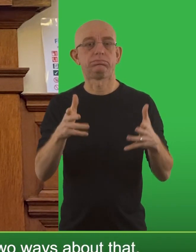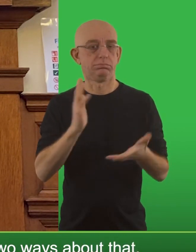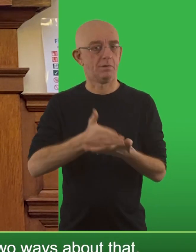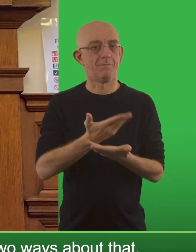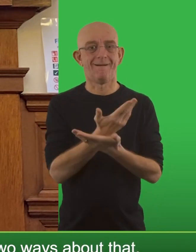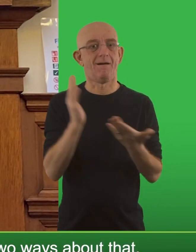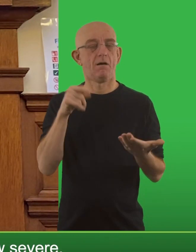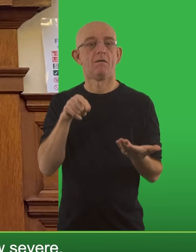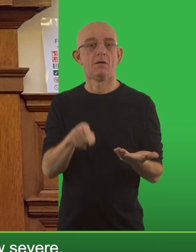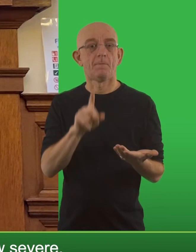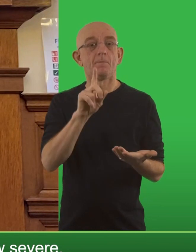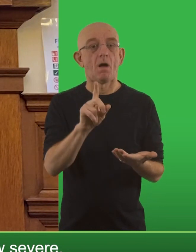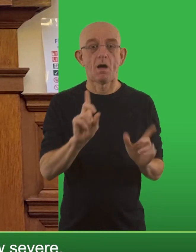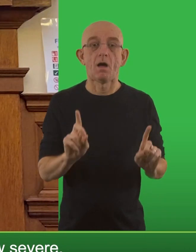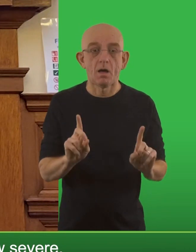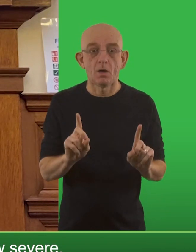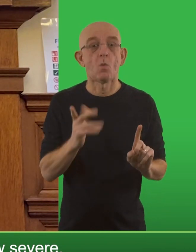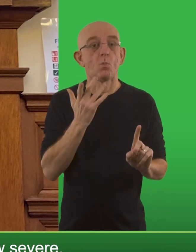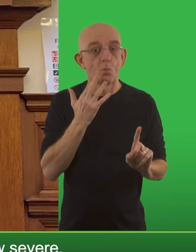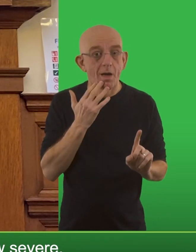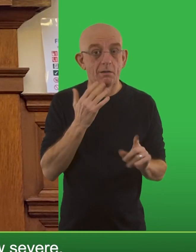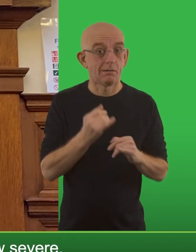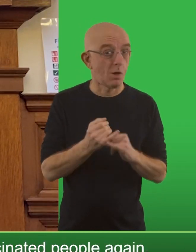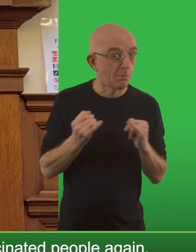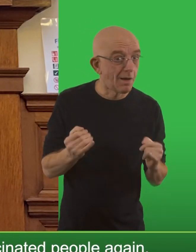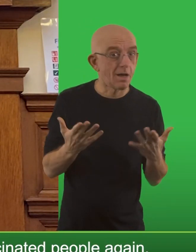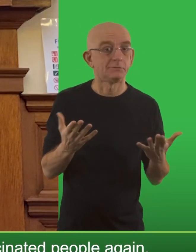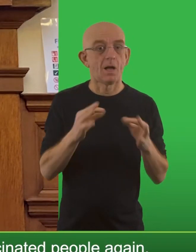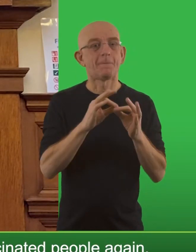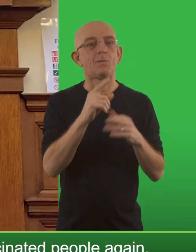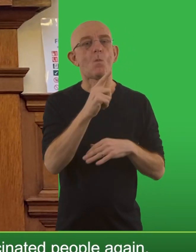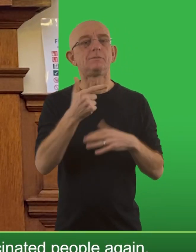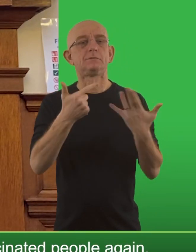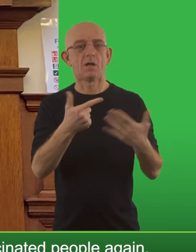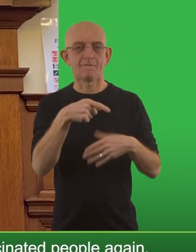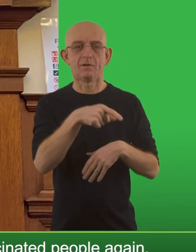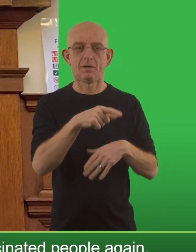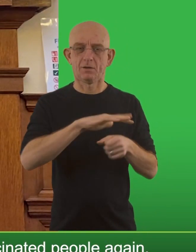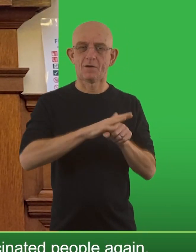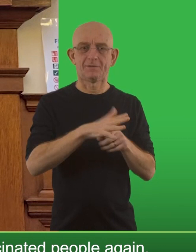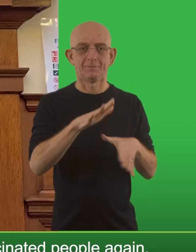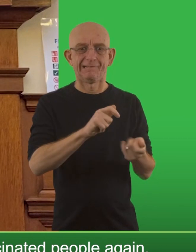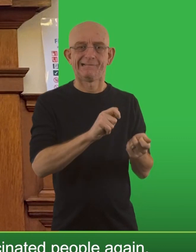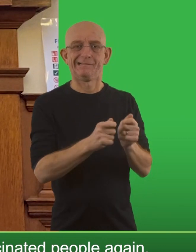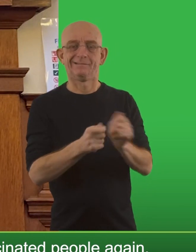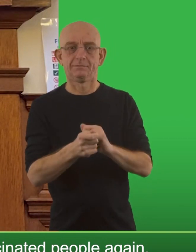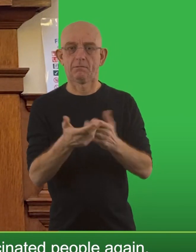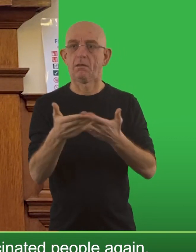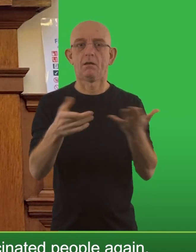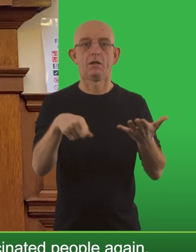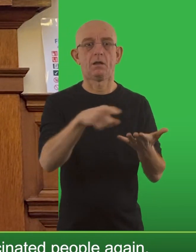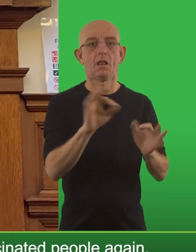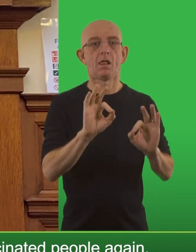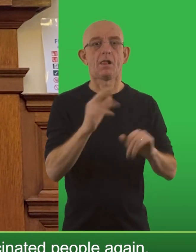about that. The question is when and how severe. So the B117 variant will find the non-vaccinated